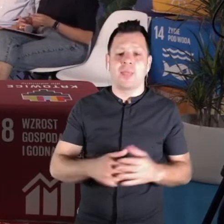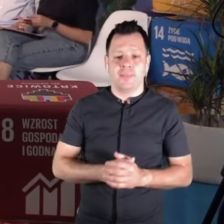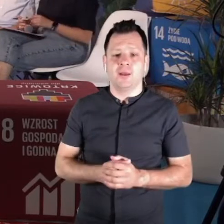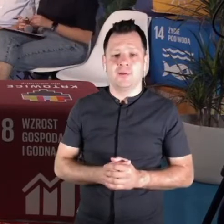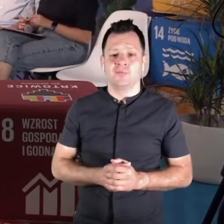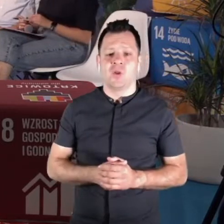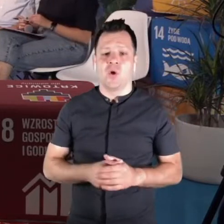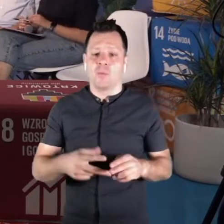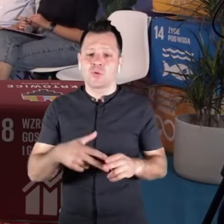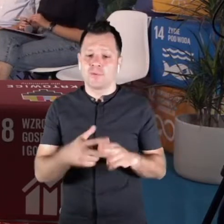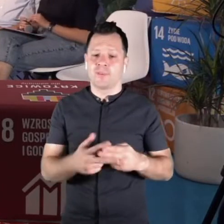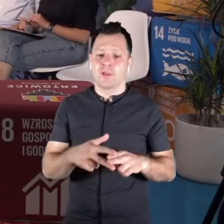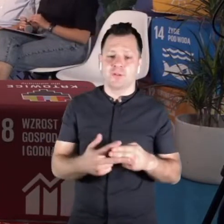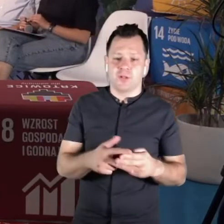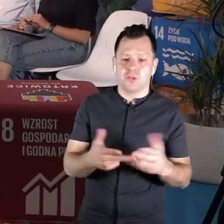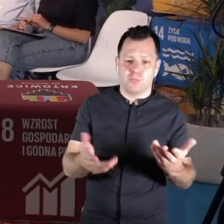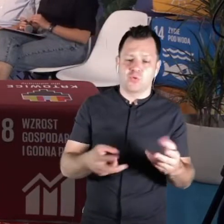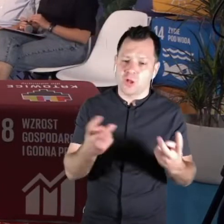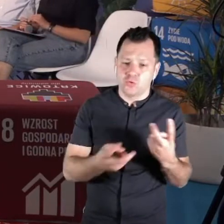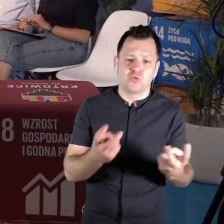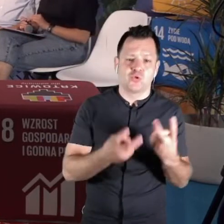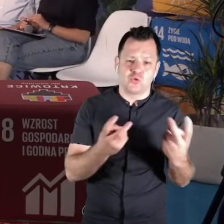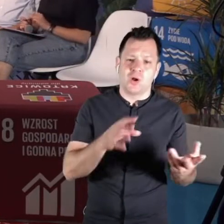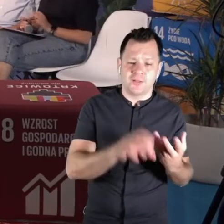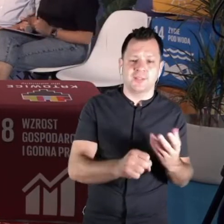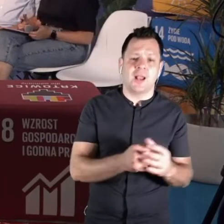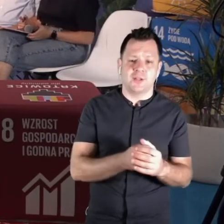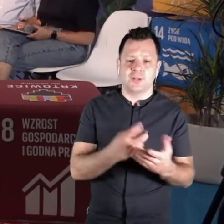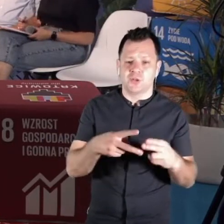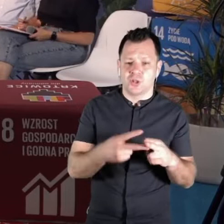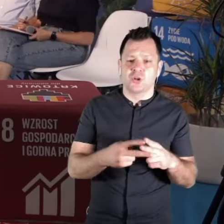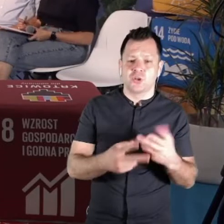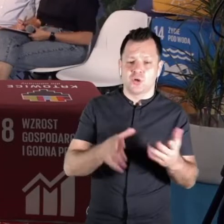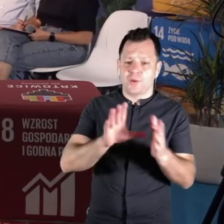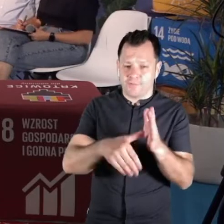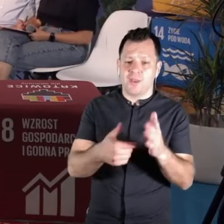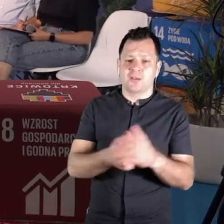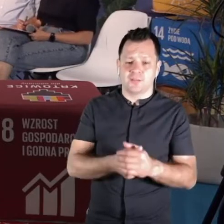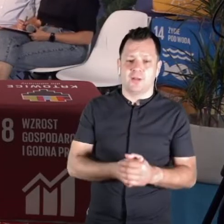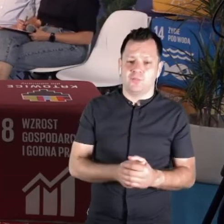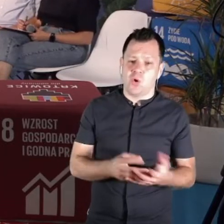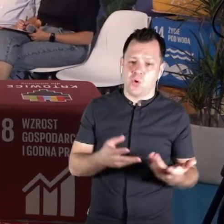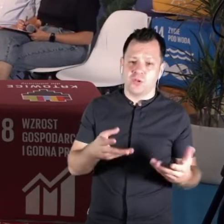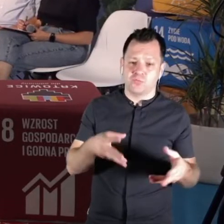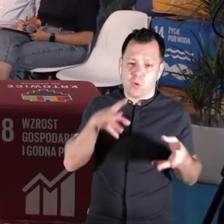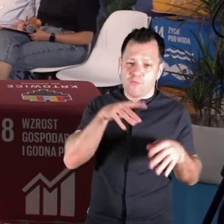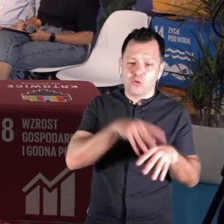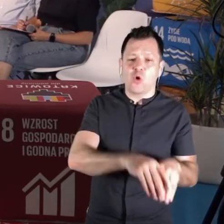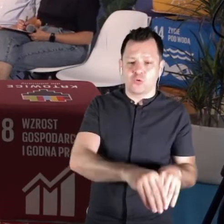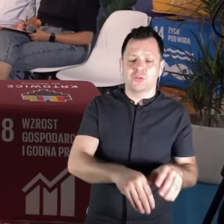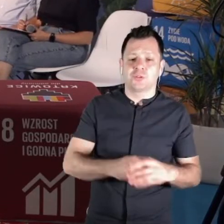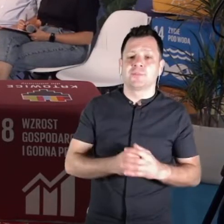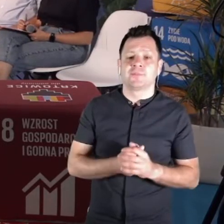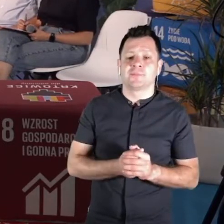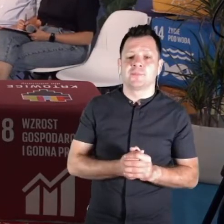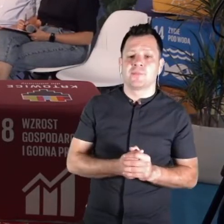And but to choose properly and to implement technology well, you have to, from our